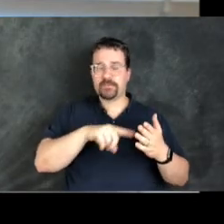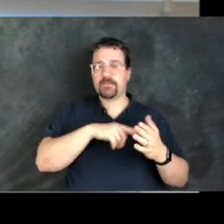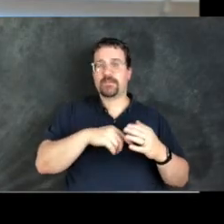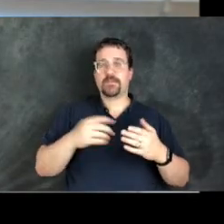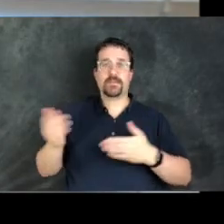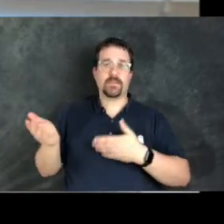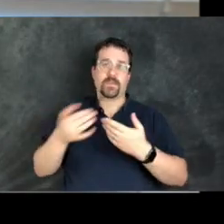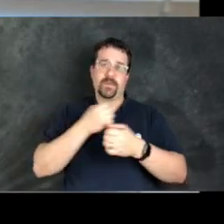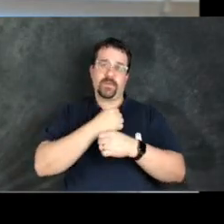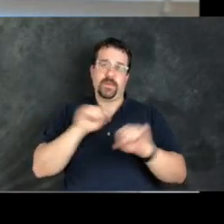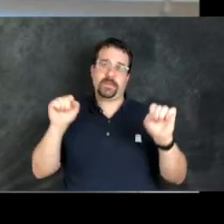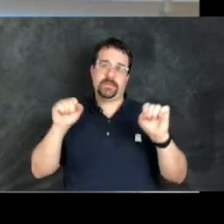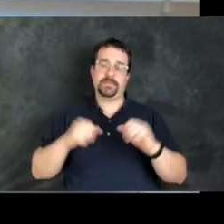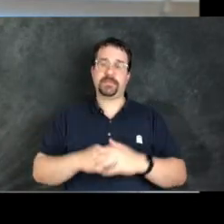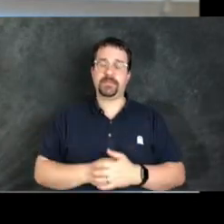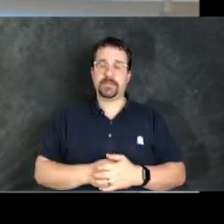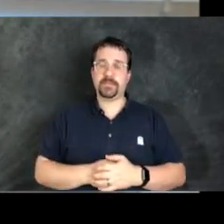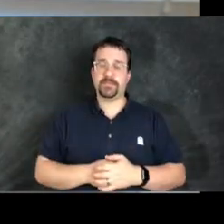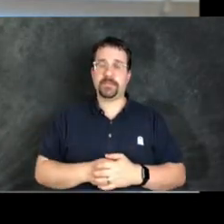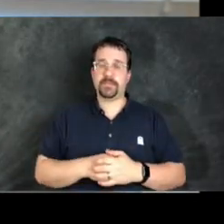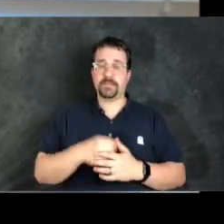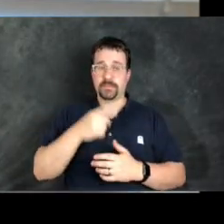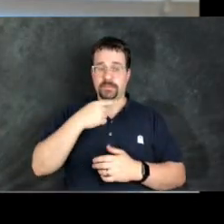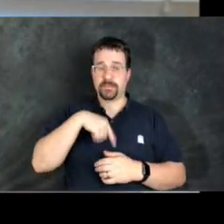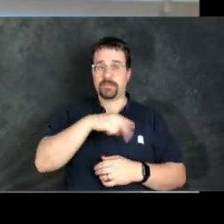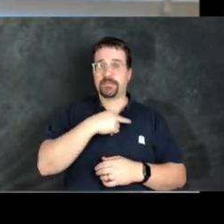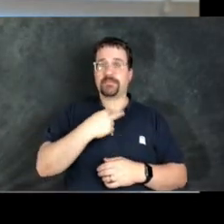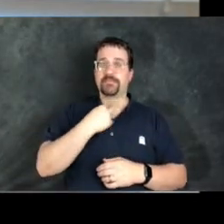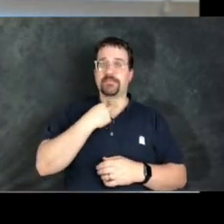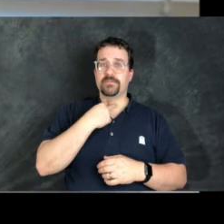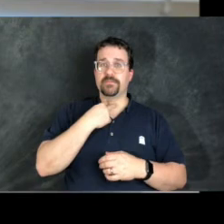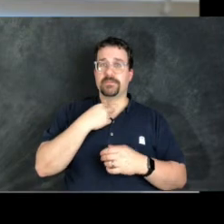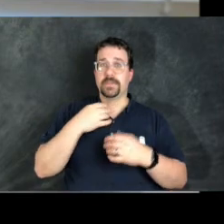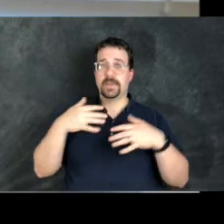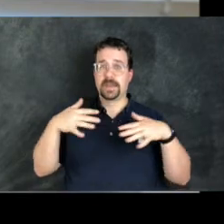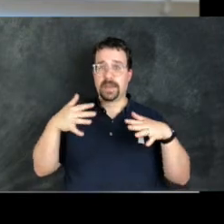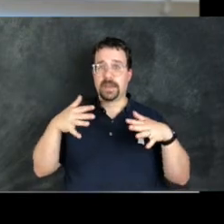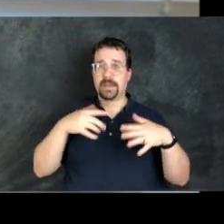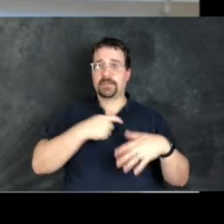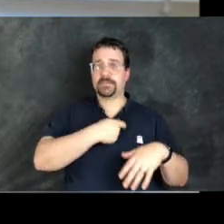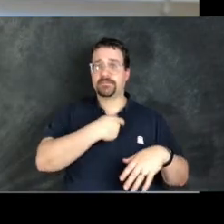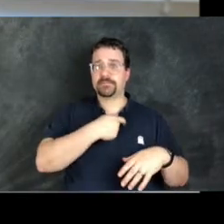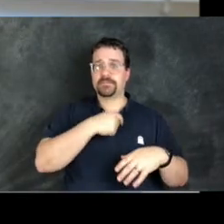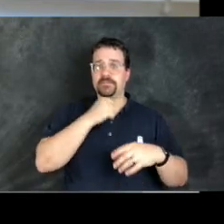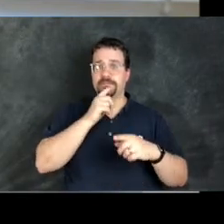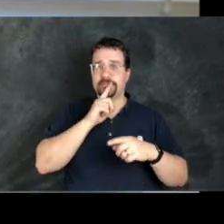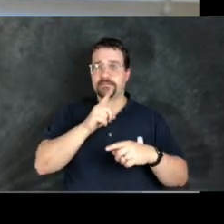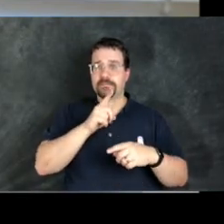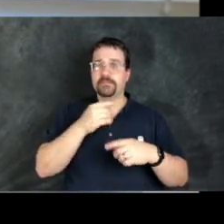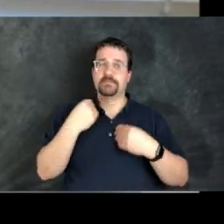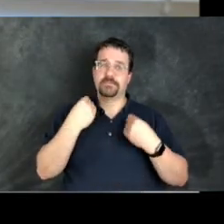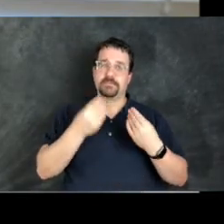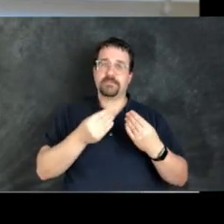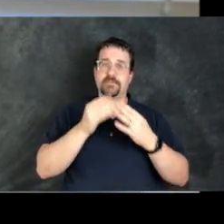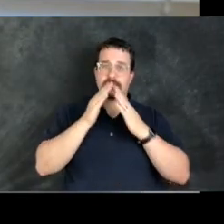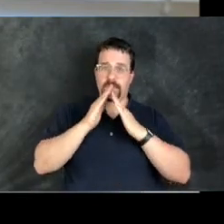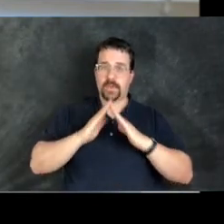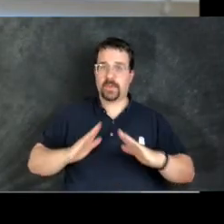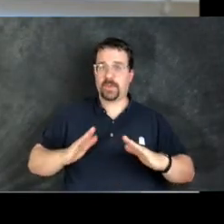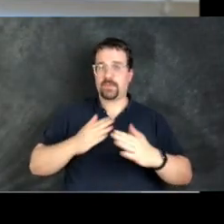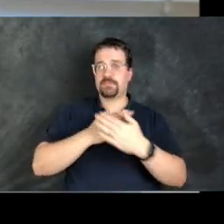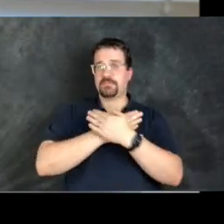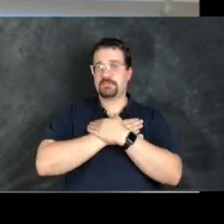freedom. For those caught in the grip of anxiety and uncertainty, grant the